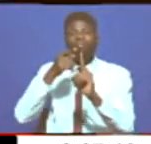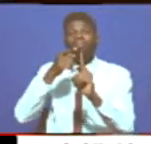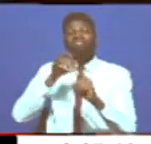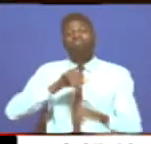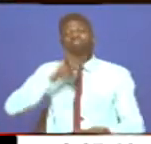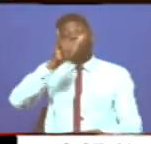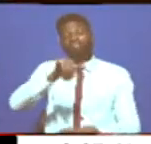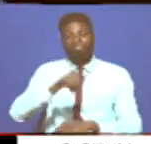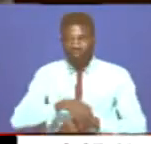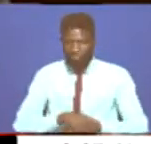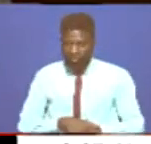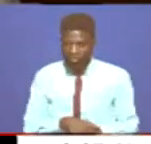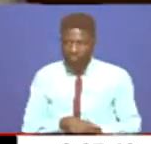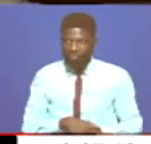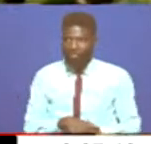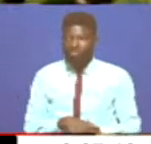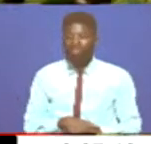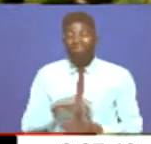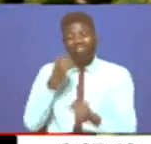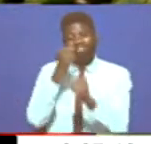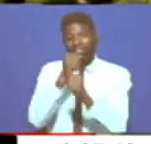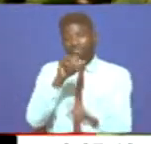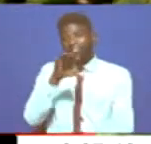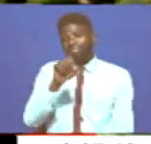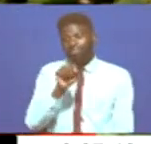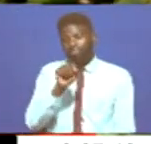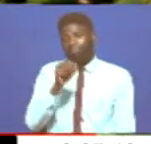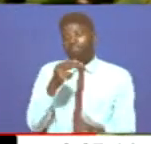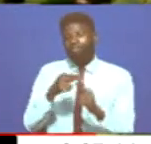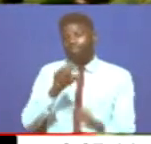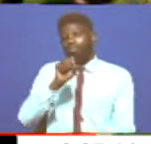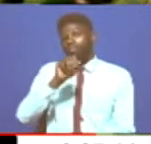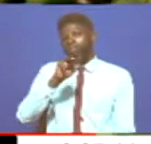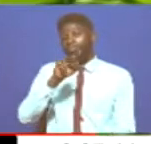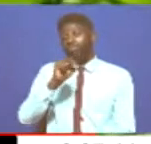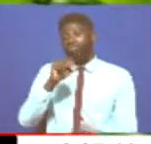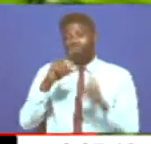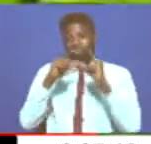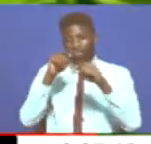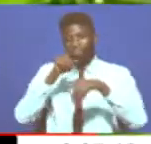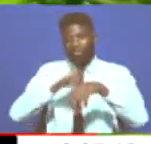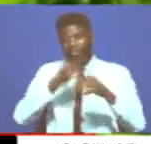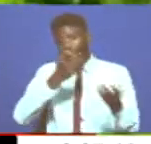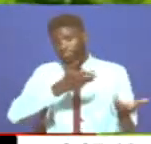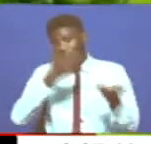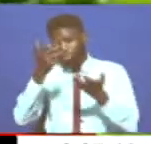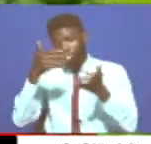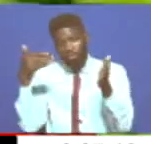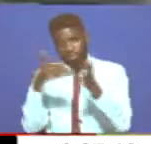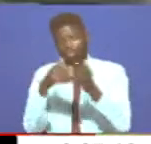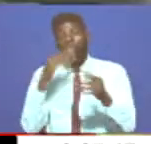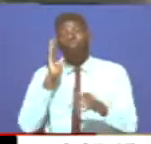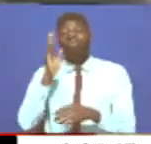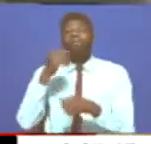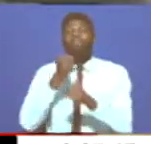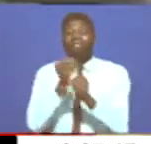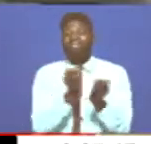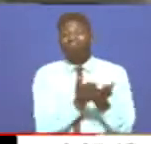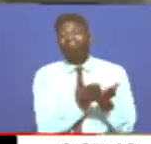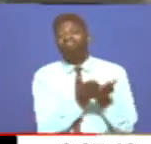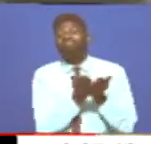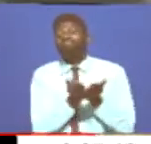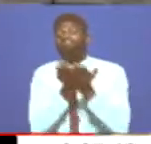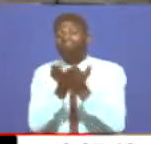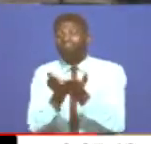Labour Cabinet Secretary Simon Chelugui has said the blockade of exports is set to double the cost of shipment of commodities, which